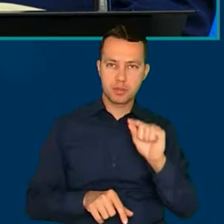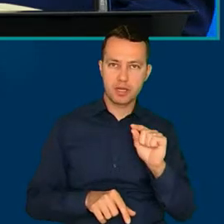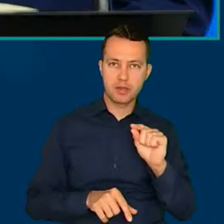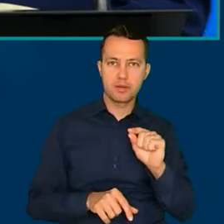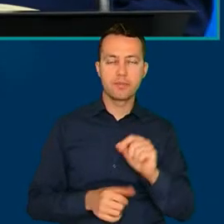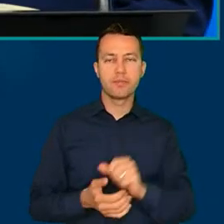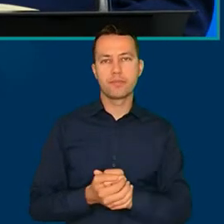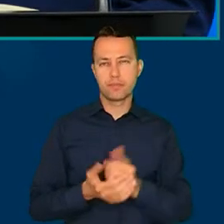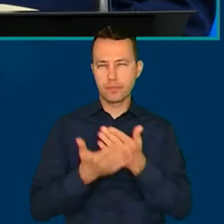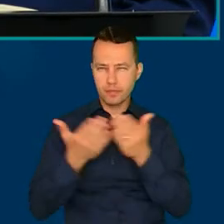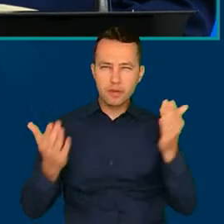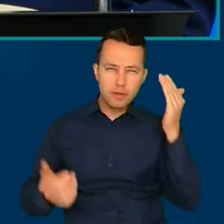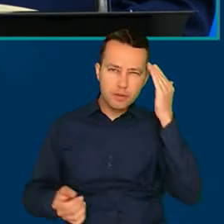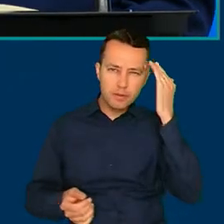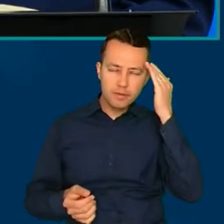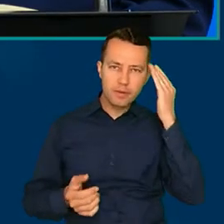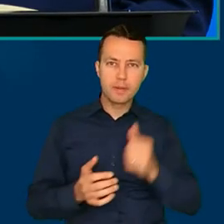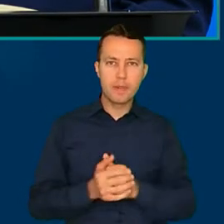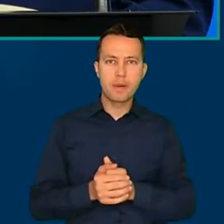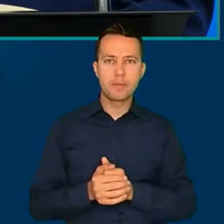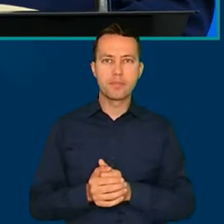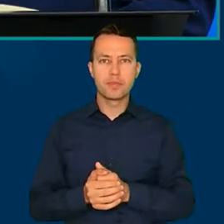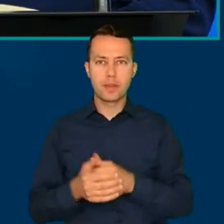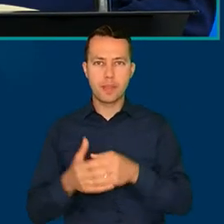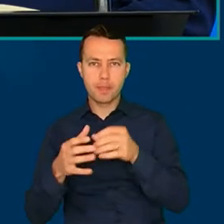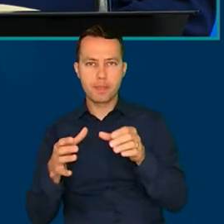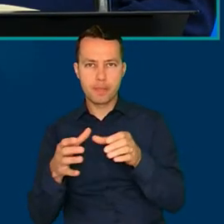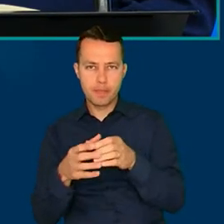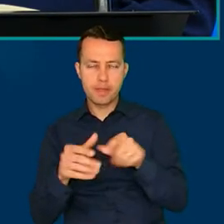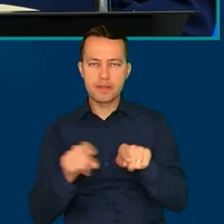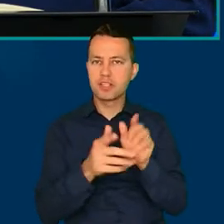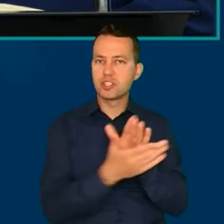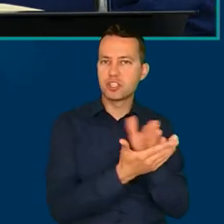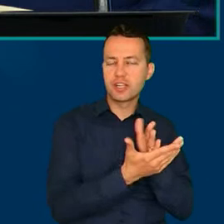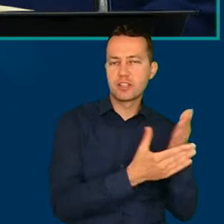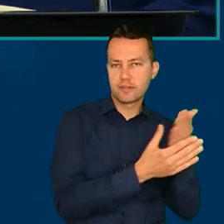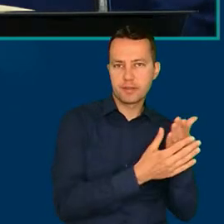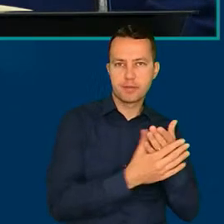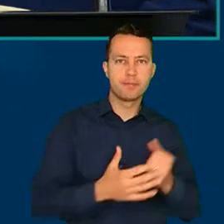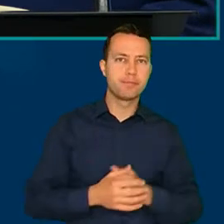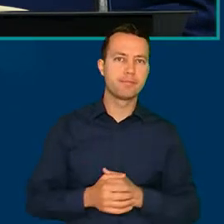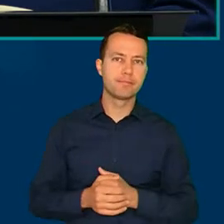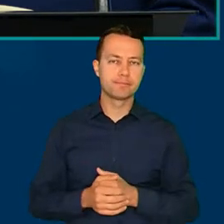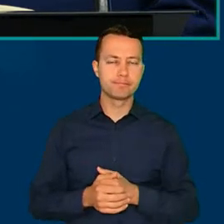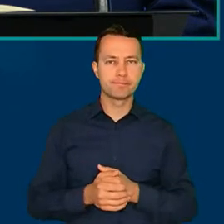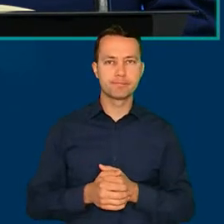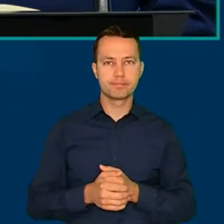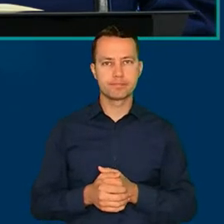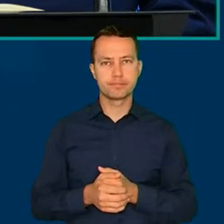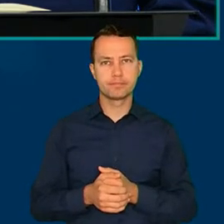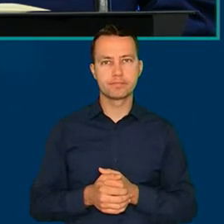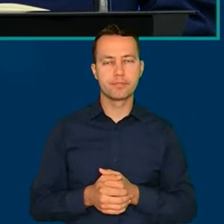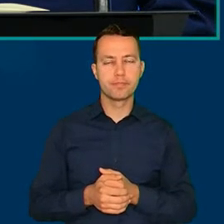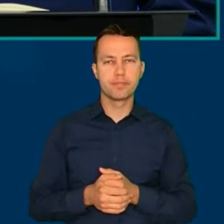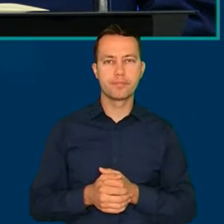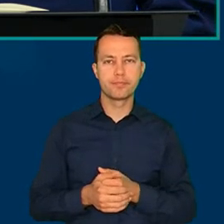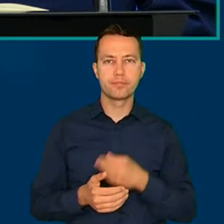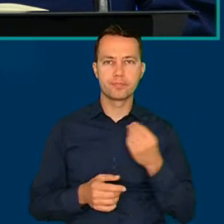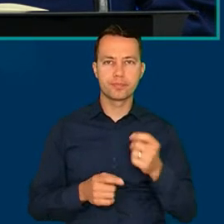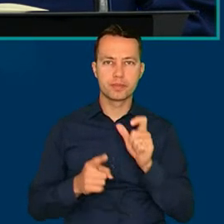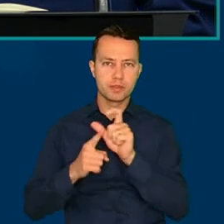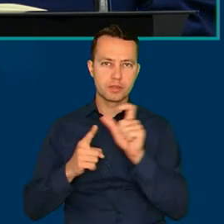but we've included SME abbreviation in Polish, because these are small and medium-sized